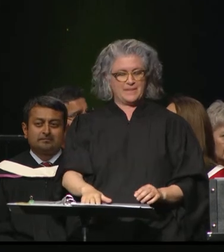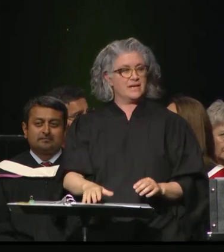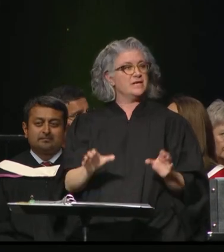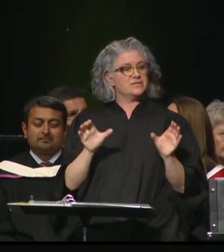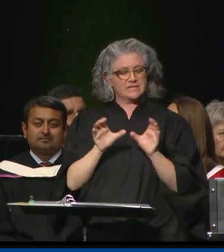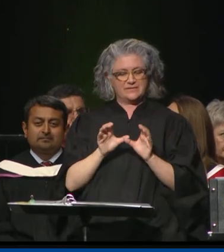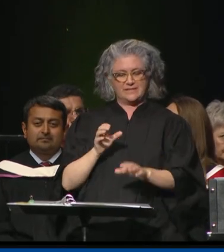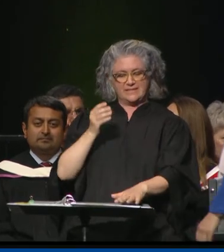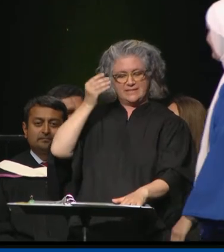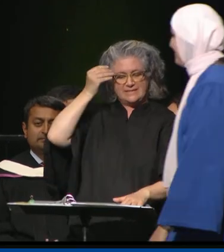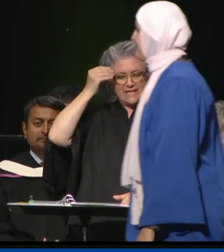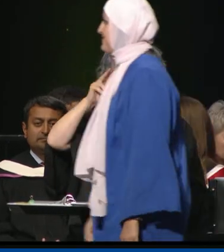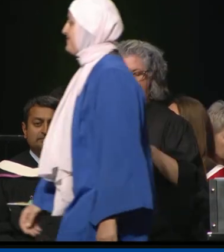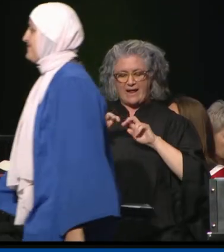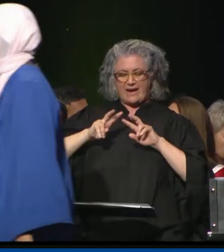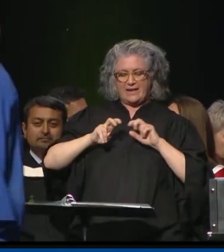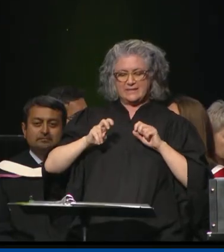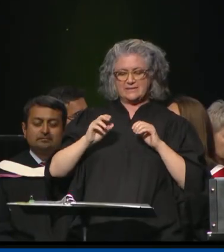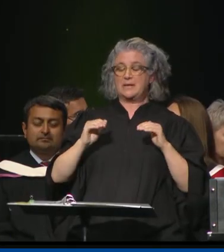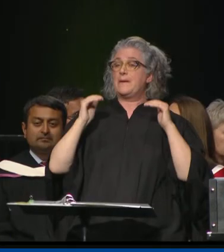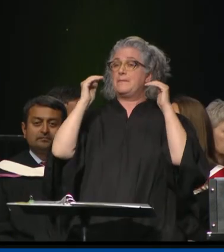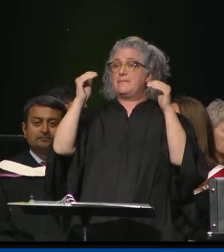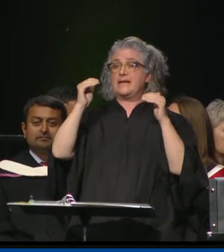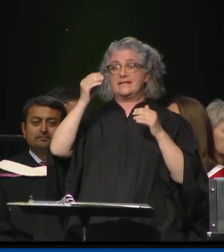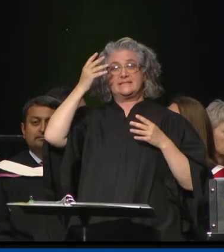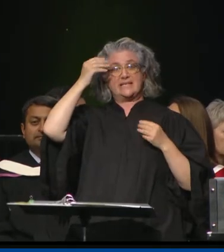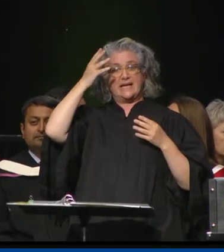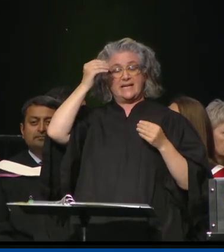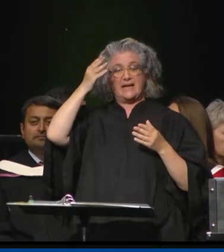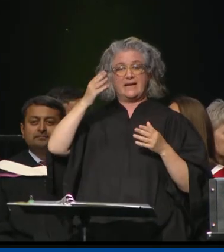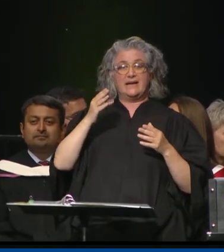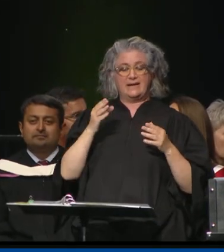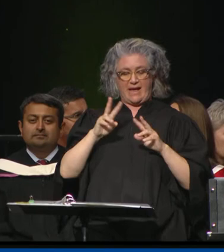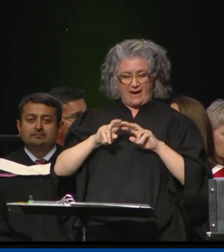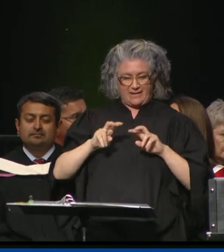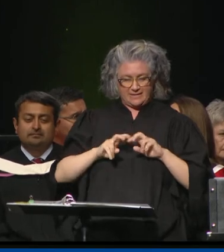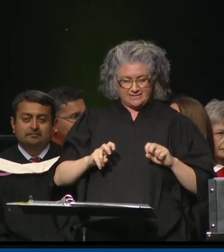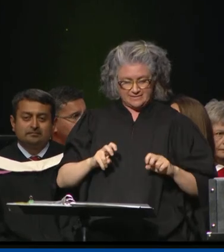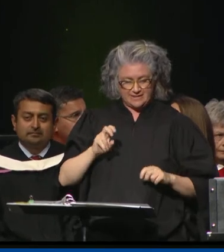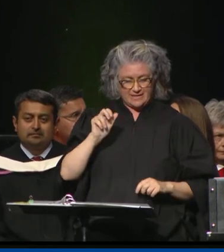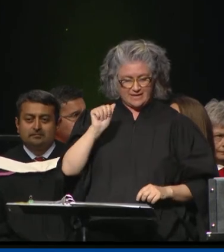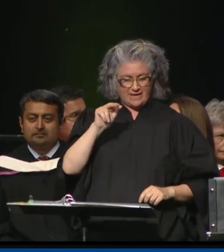Certificate Data Analytics, Big Data and Predictive Analytics, Inas Ali.